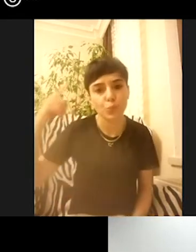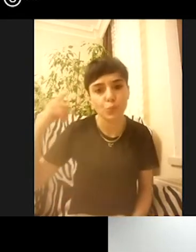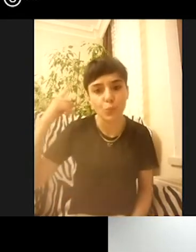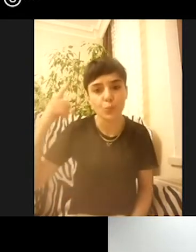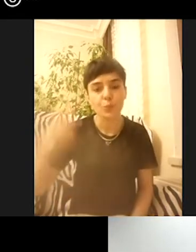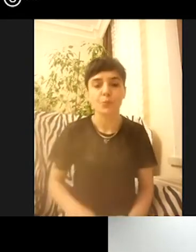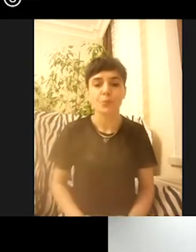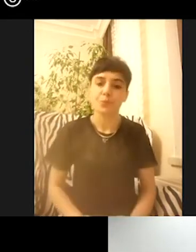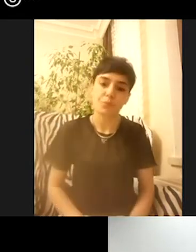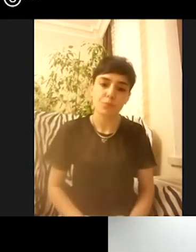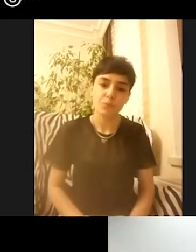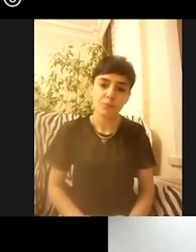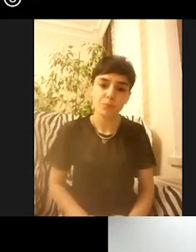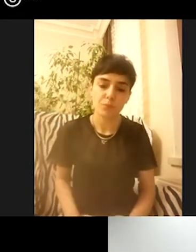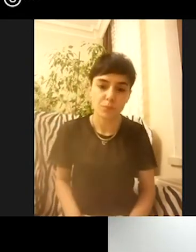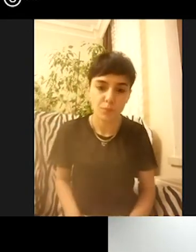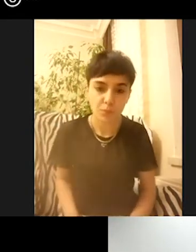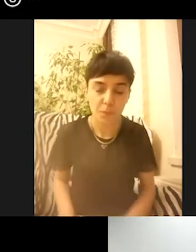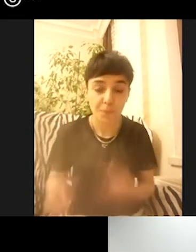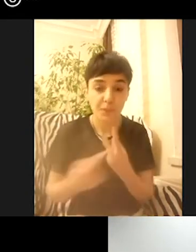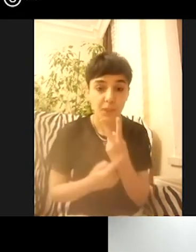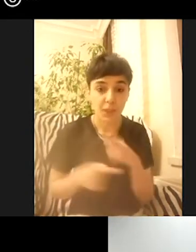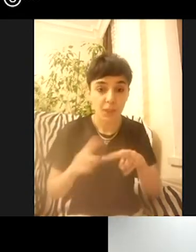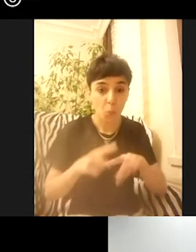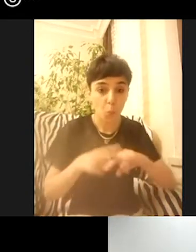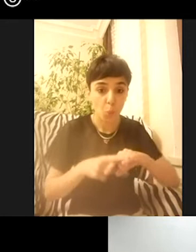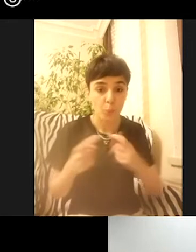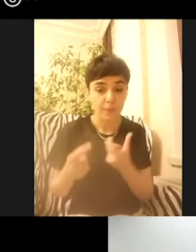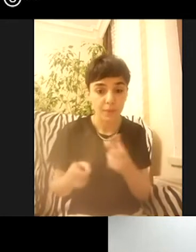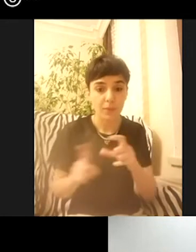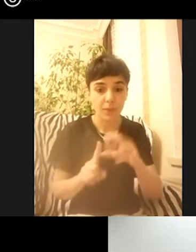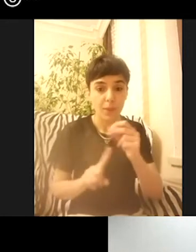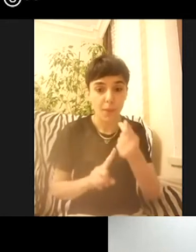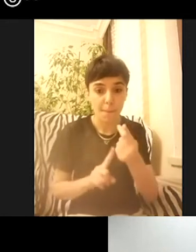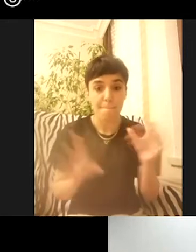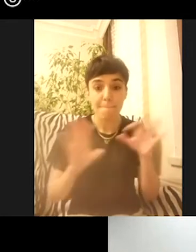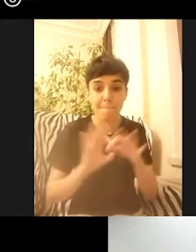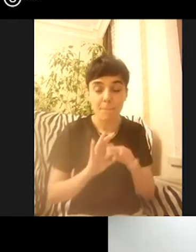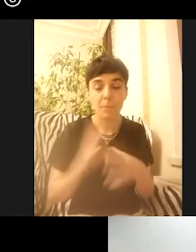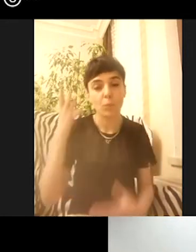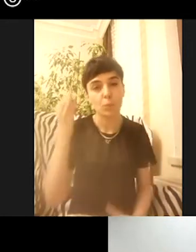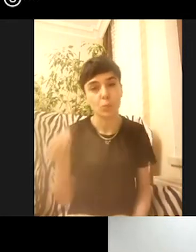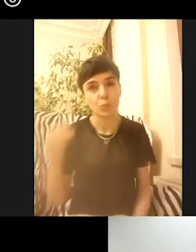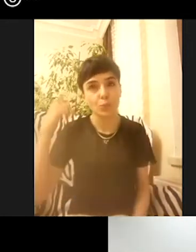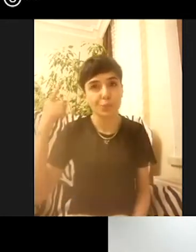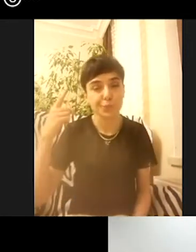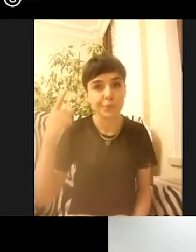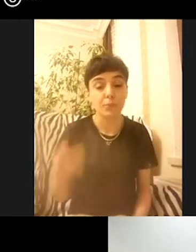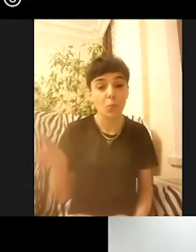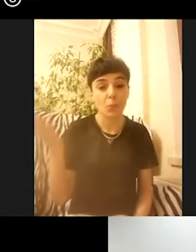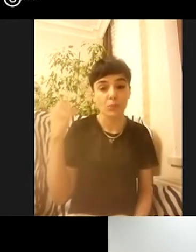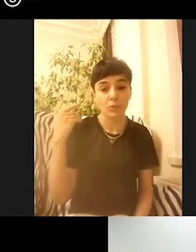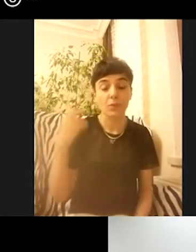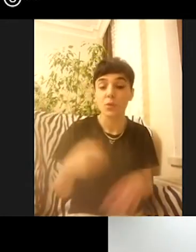on. But I was interested in how, through homonationalism, Muslim sexuality in general